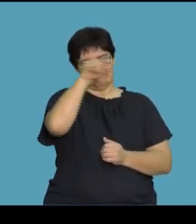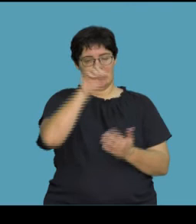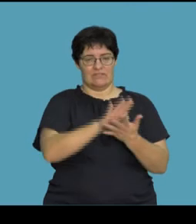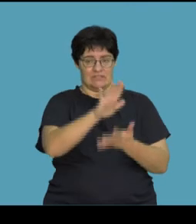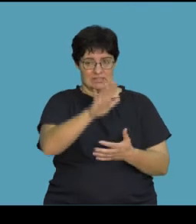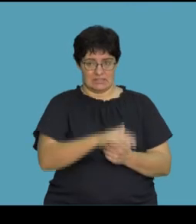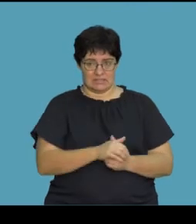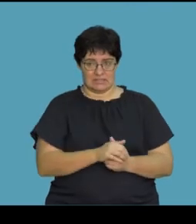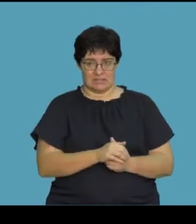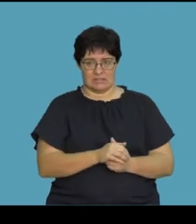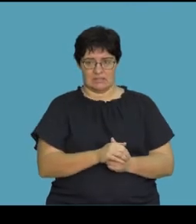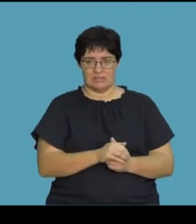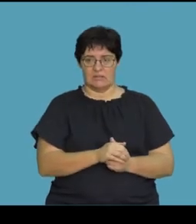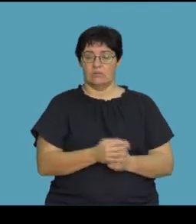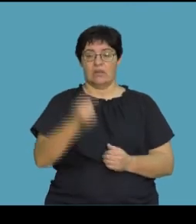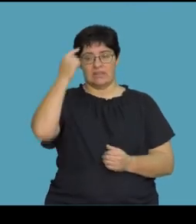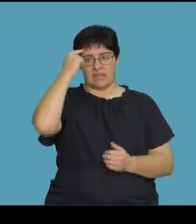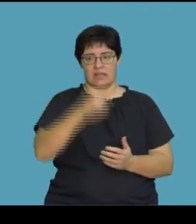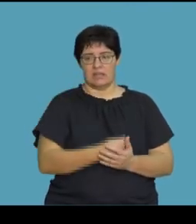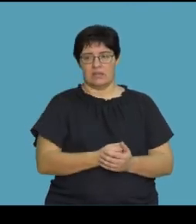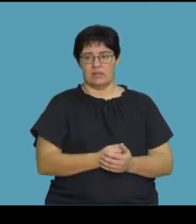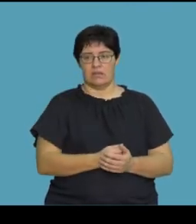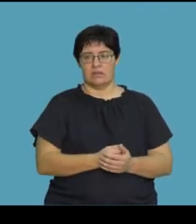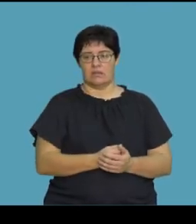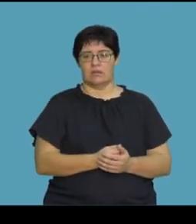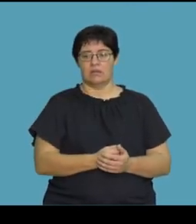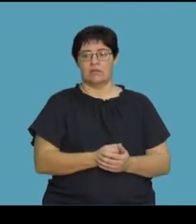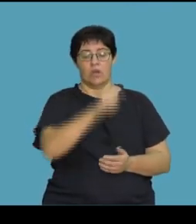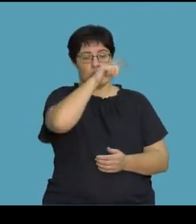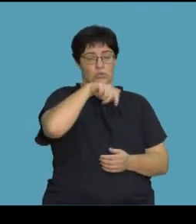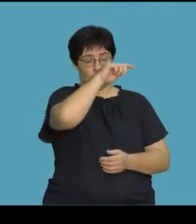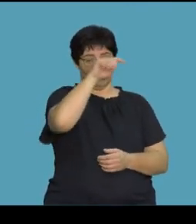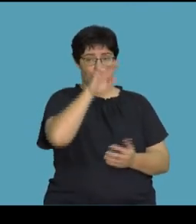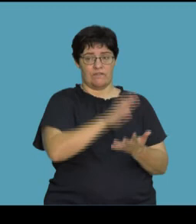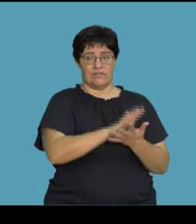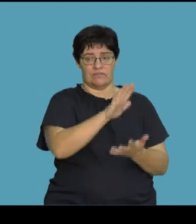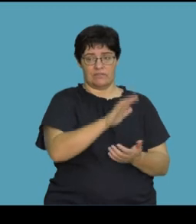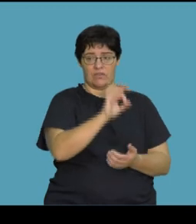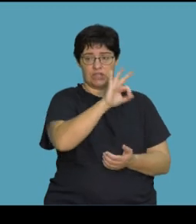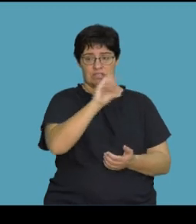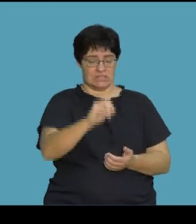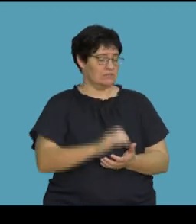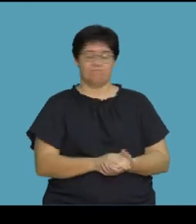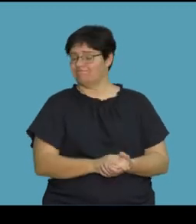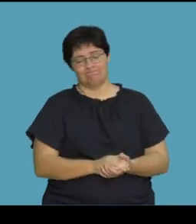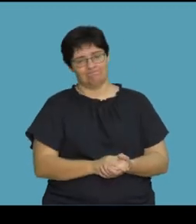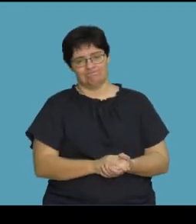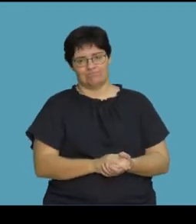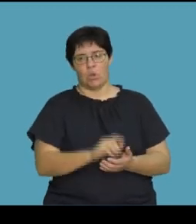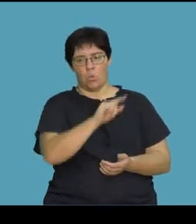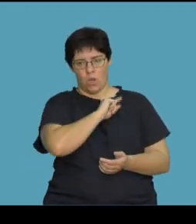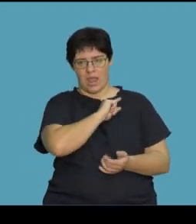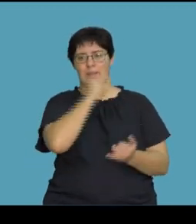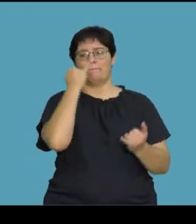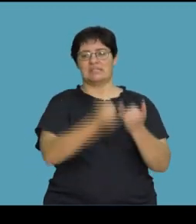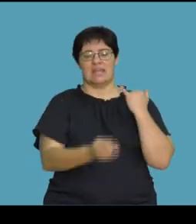make the mistake of thinking this is actually supposed to be root of 30, right? Because that's